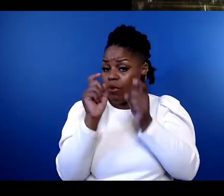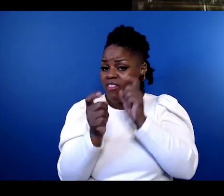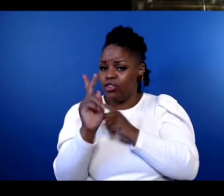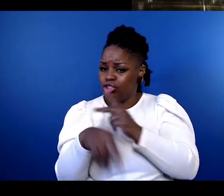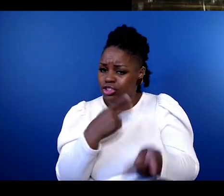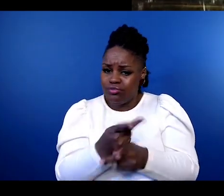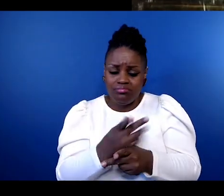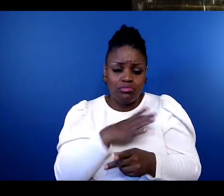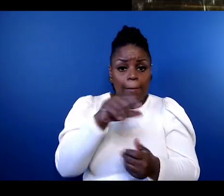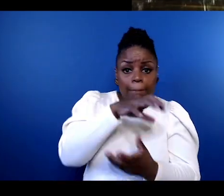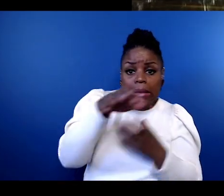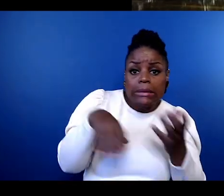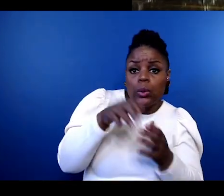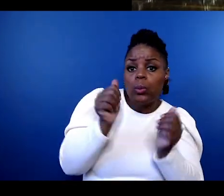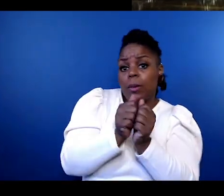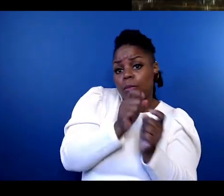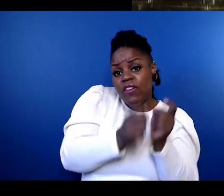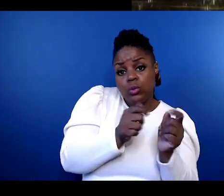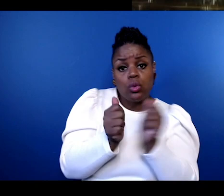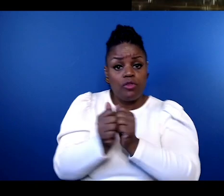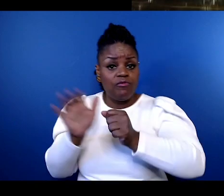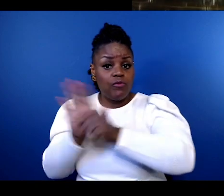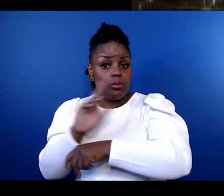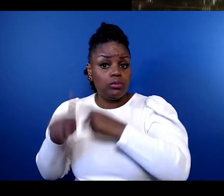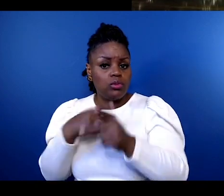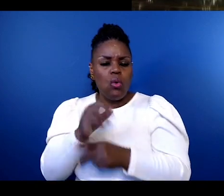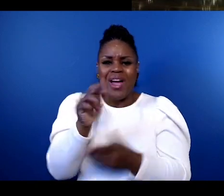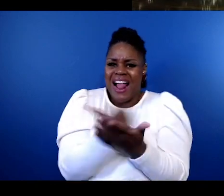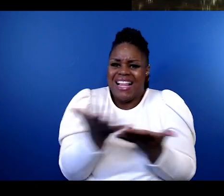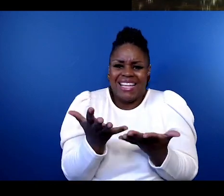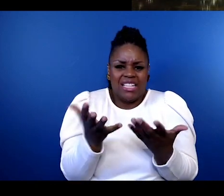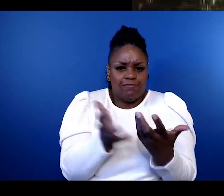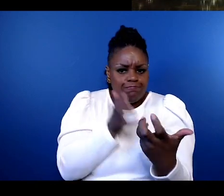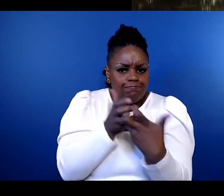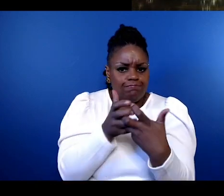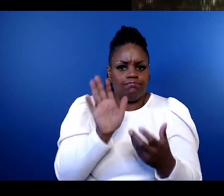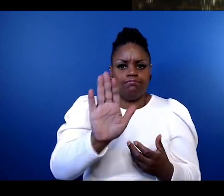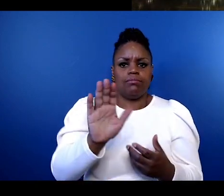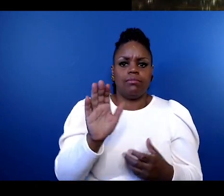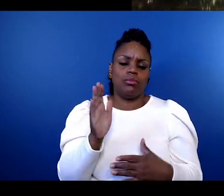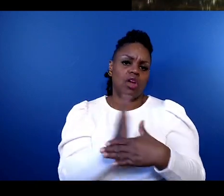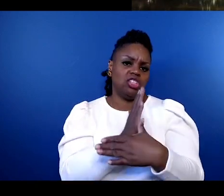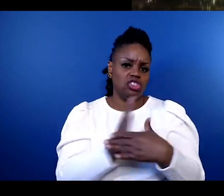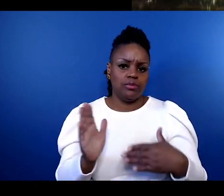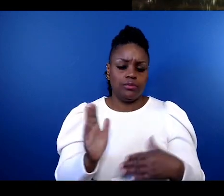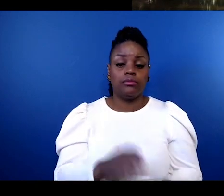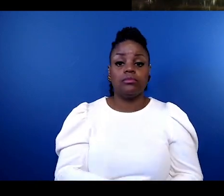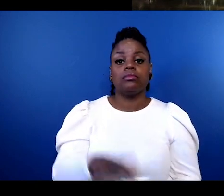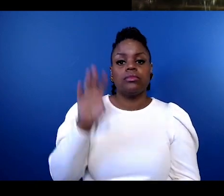You're going to see I'm going to mix them up. Just always listen to your body. Do what pose works best for you. Next is